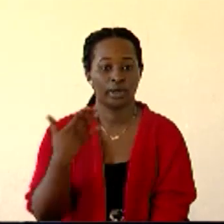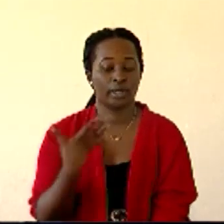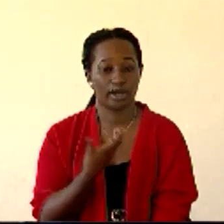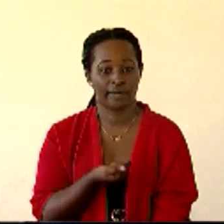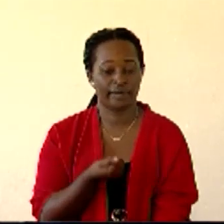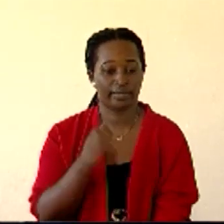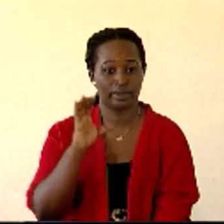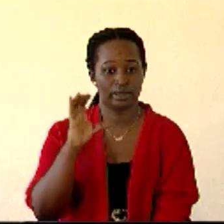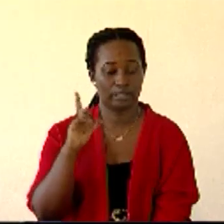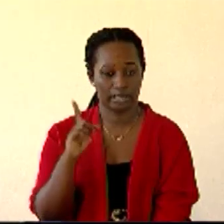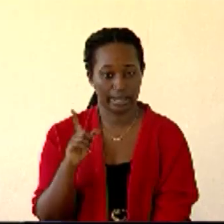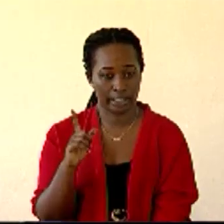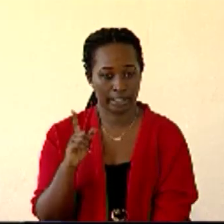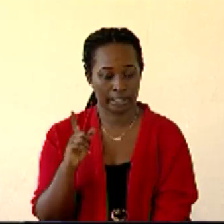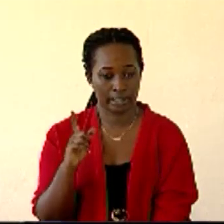the chlorine.